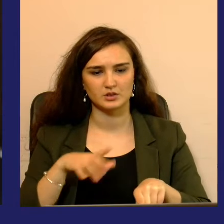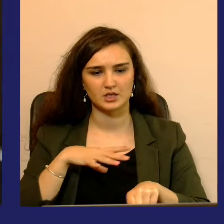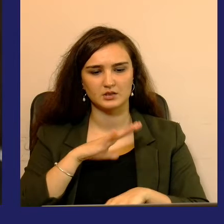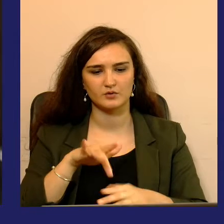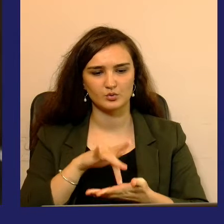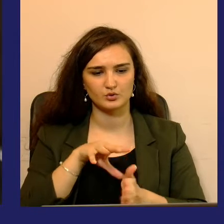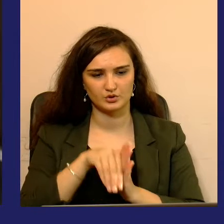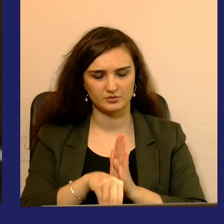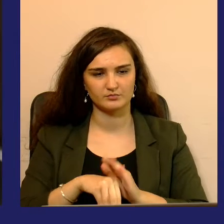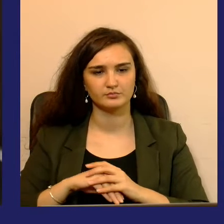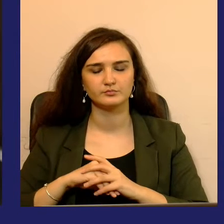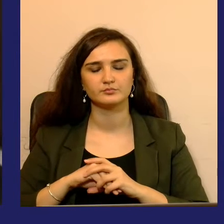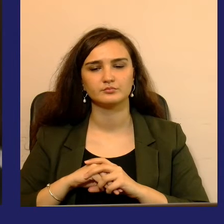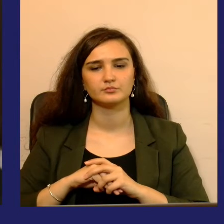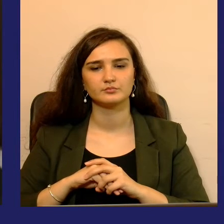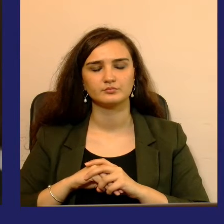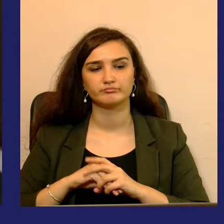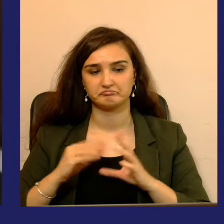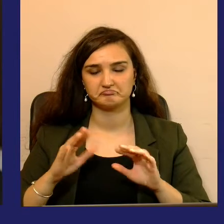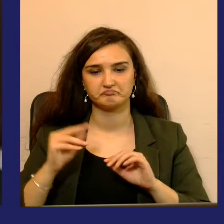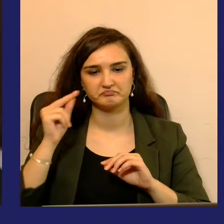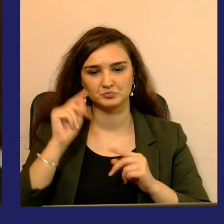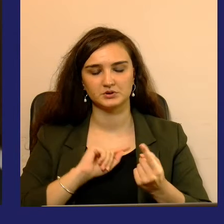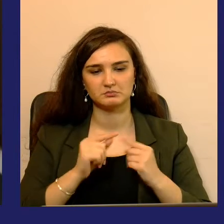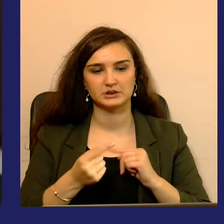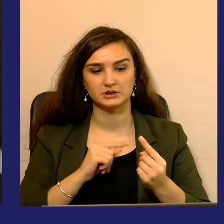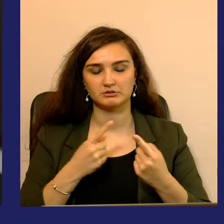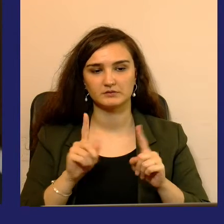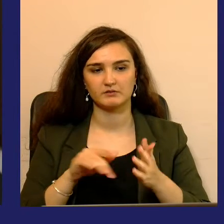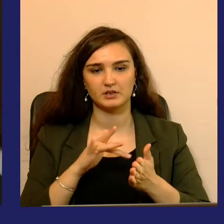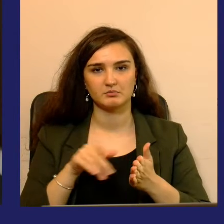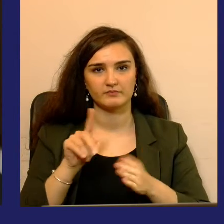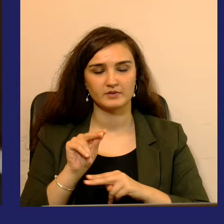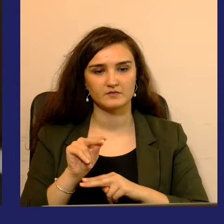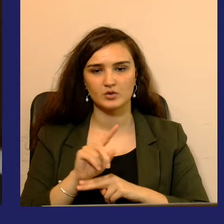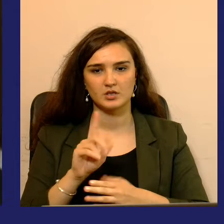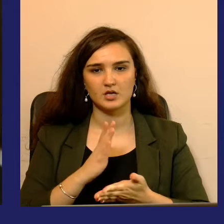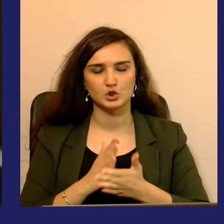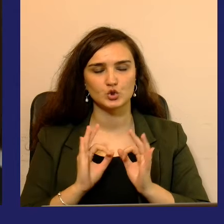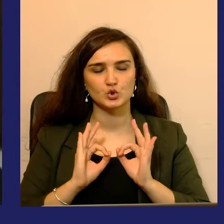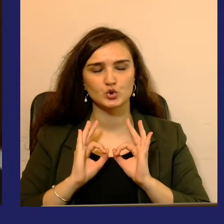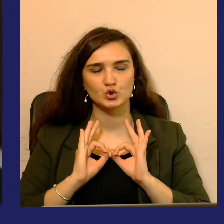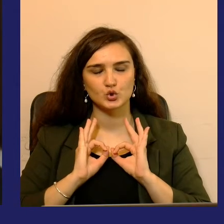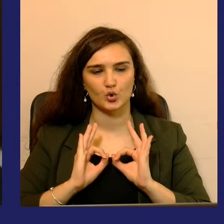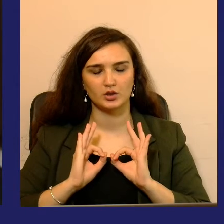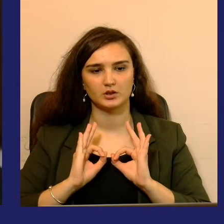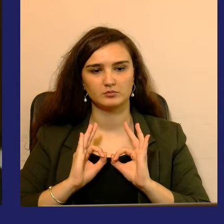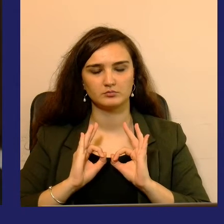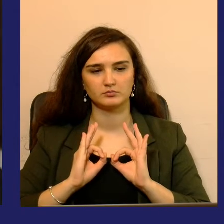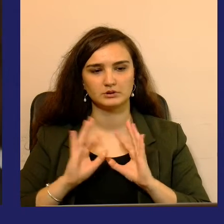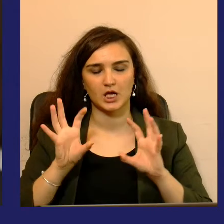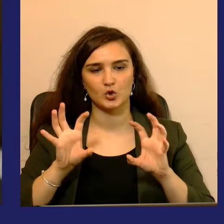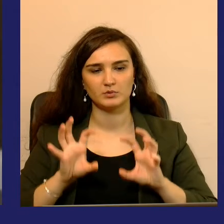then teach other countries about what the right regulatory and institutional frameworks are to tackle these